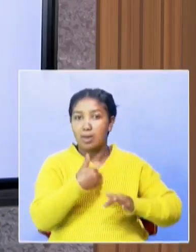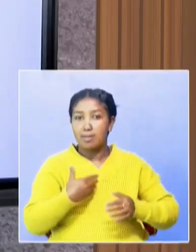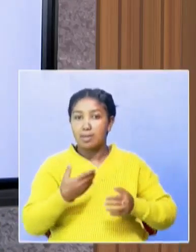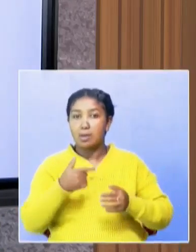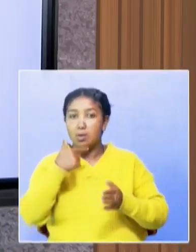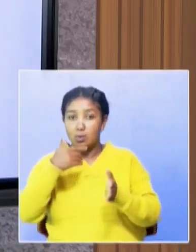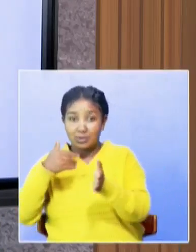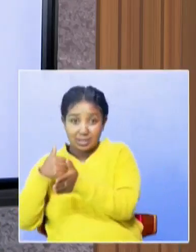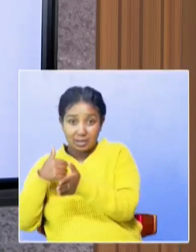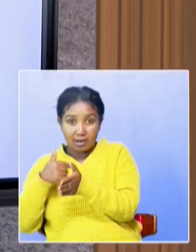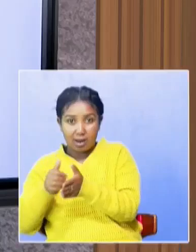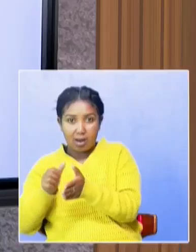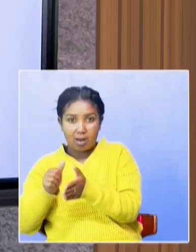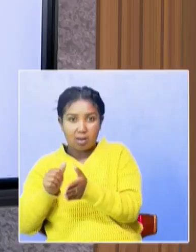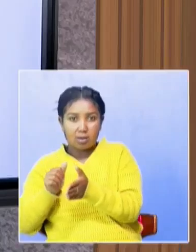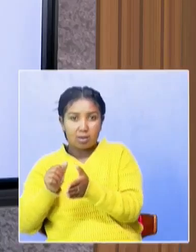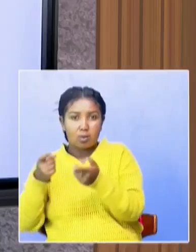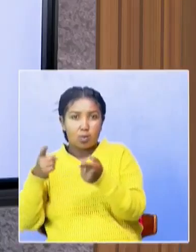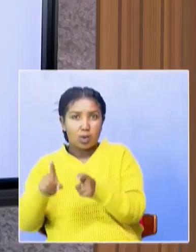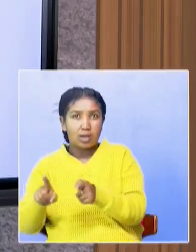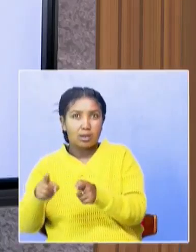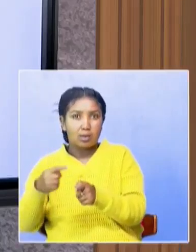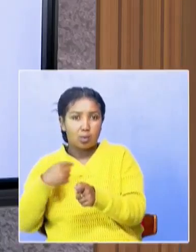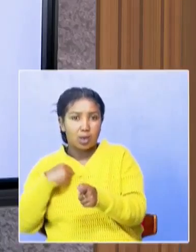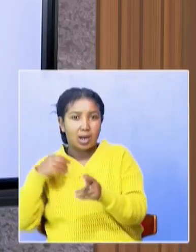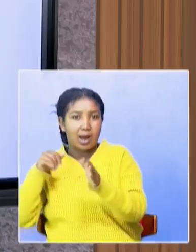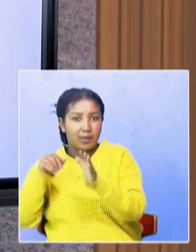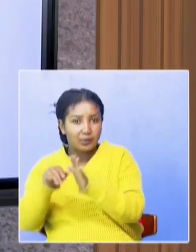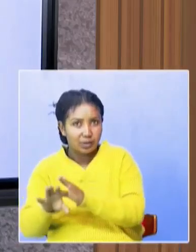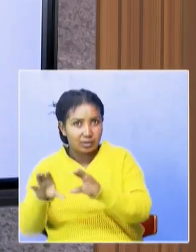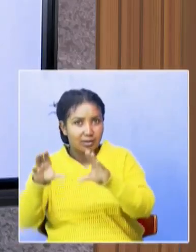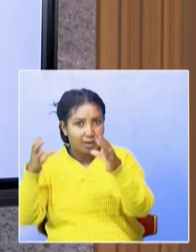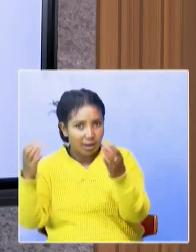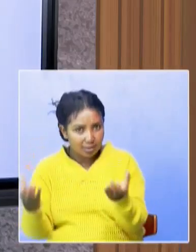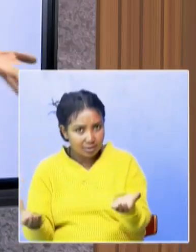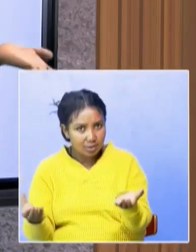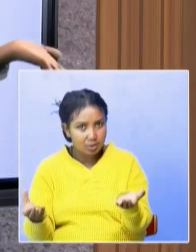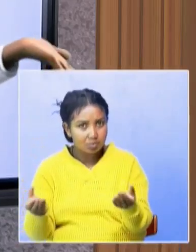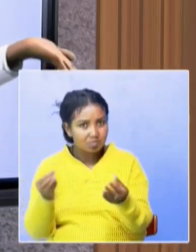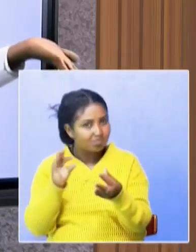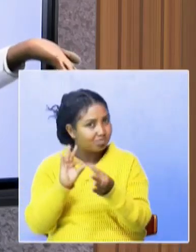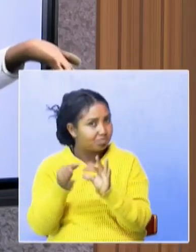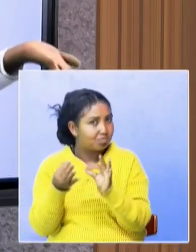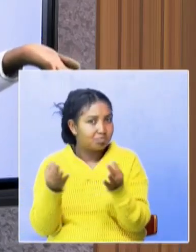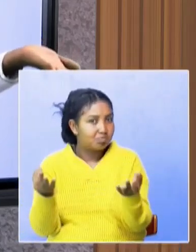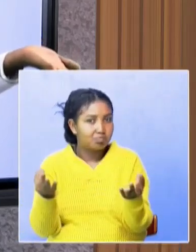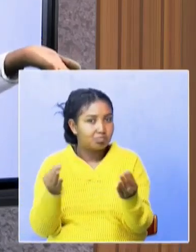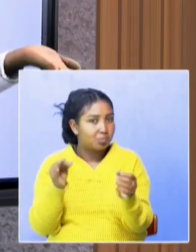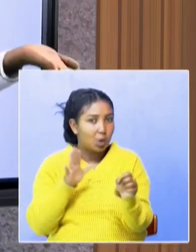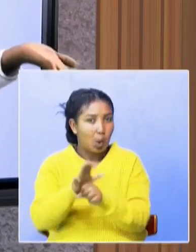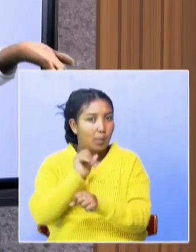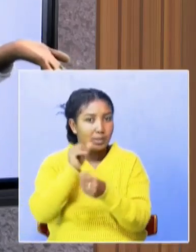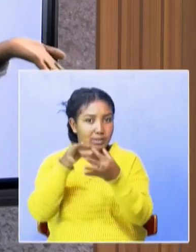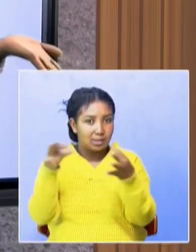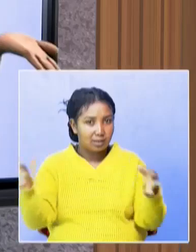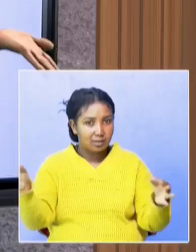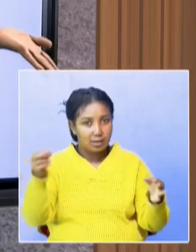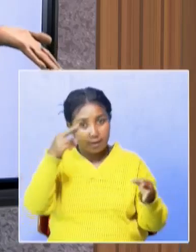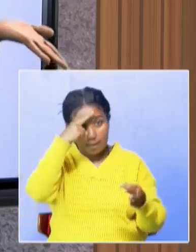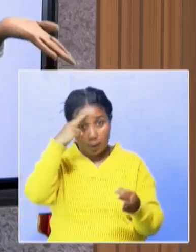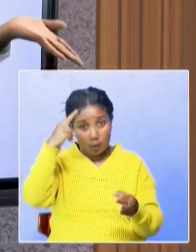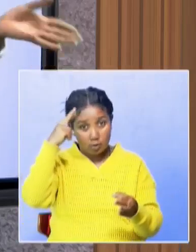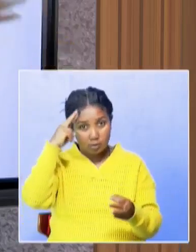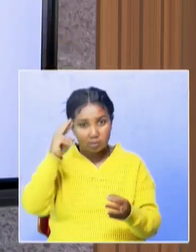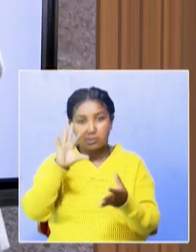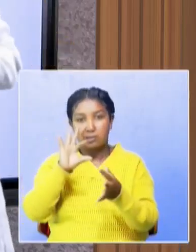we said here, when I entered the class, this one is incomplete. Because it